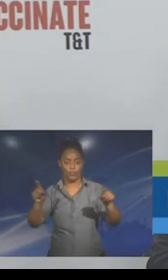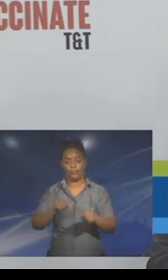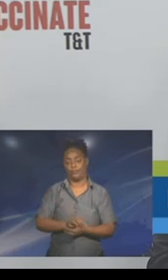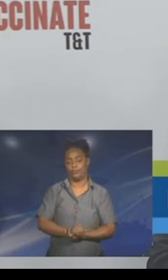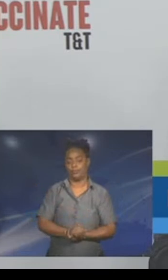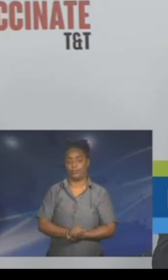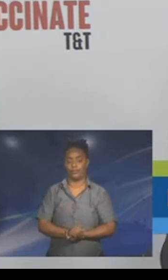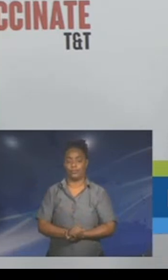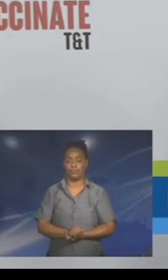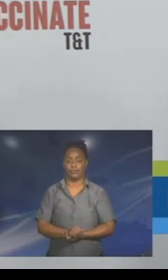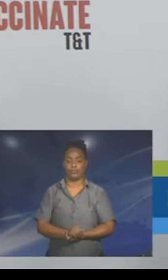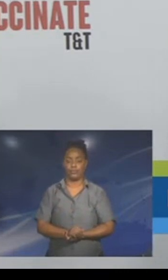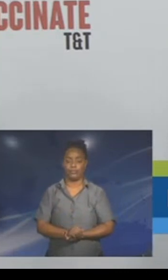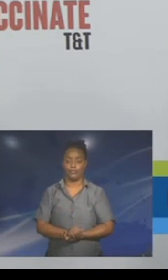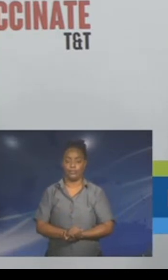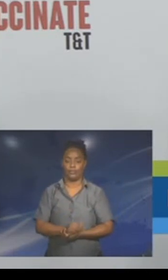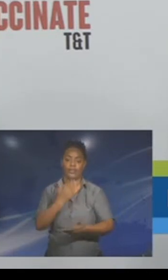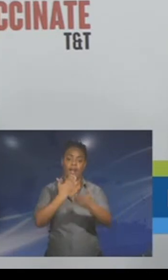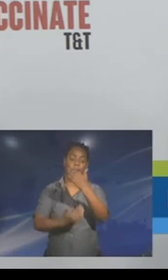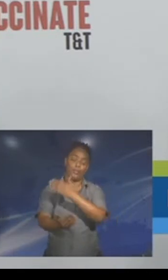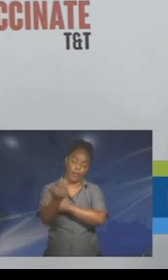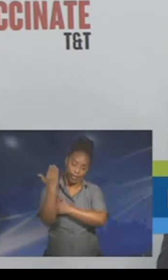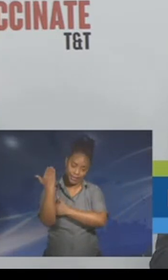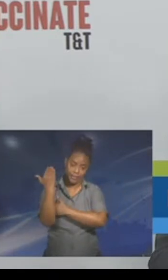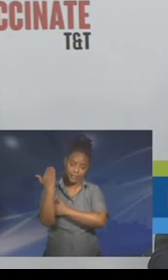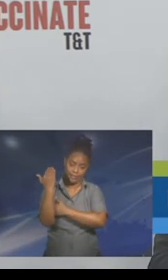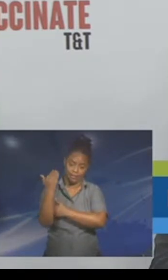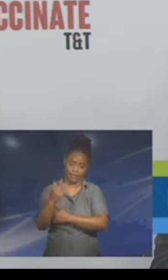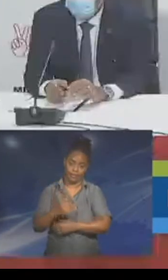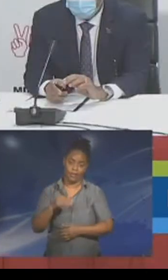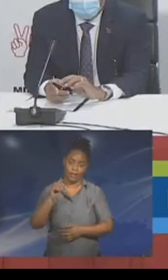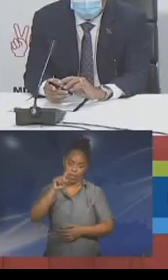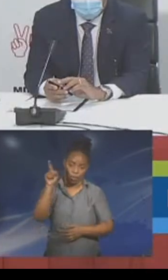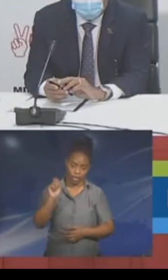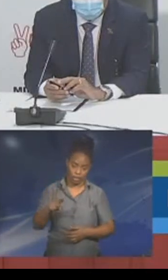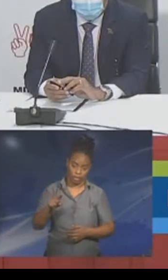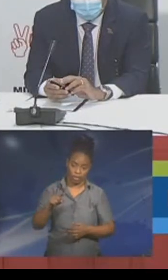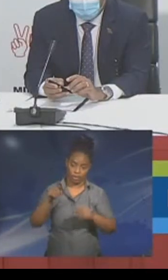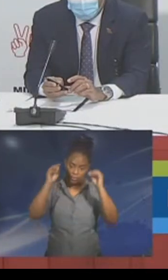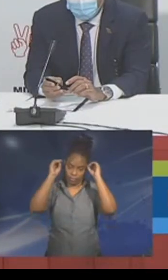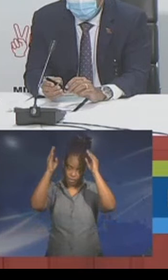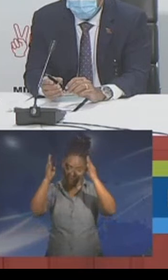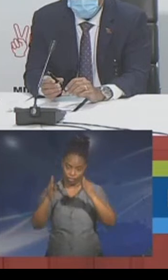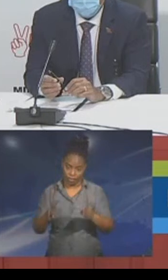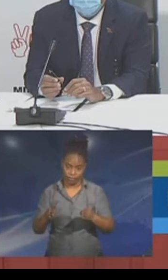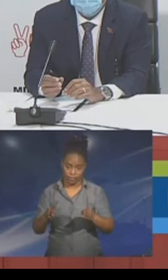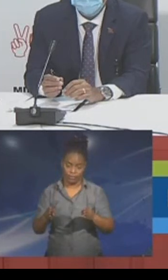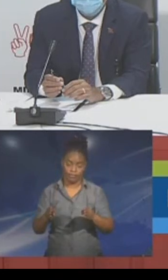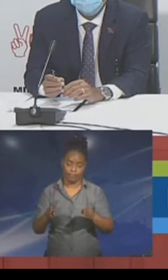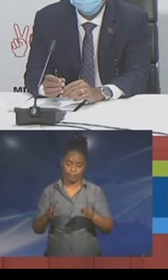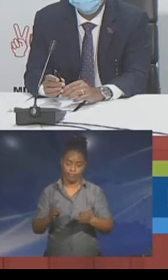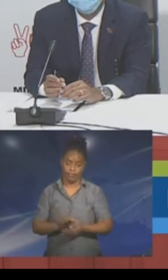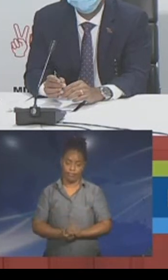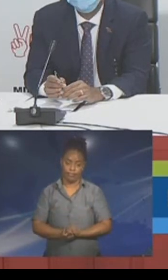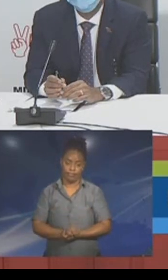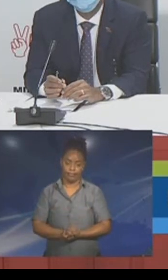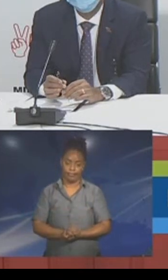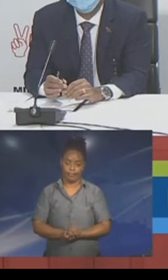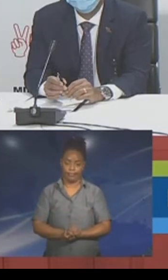Good morning, Fire Harry, azpnews.com. My questions are for the Minister. Minister, good morning. What happens